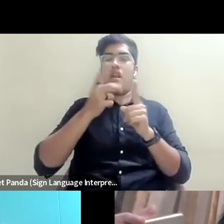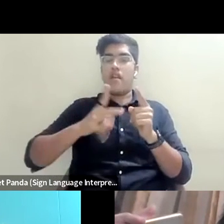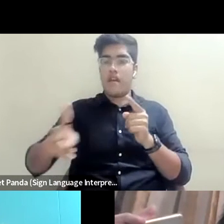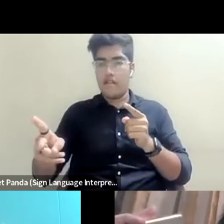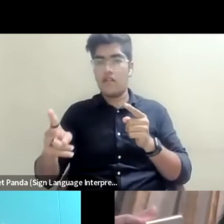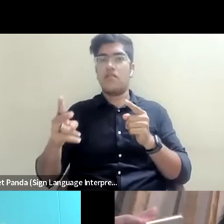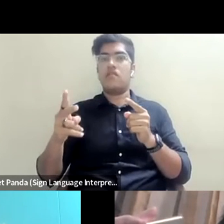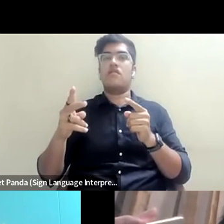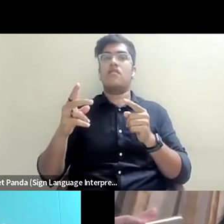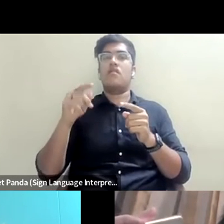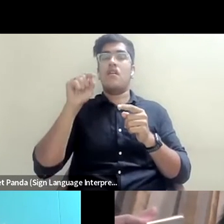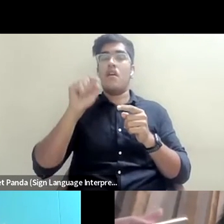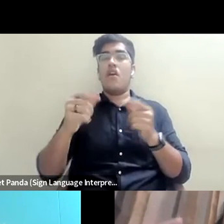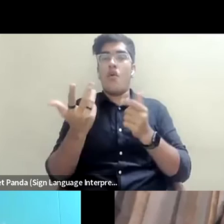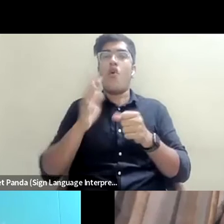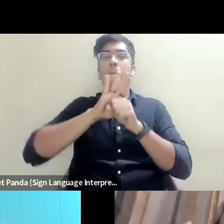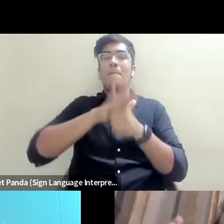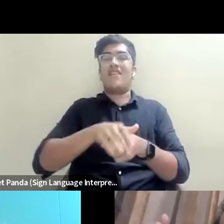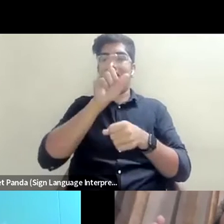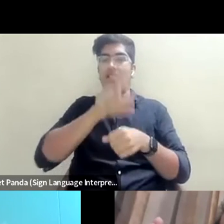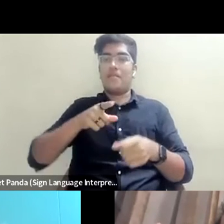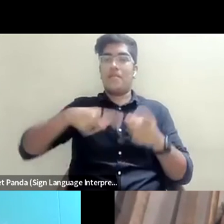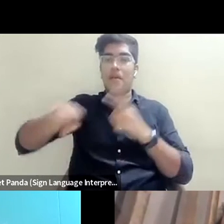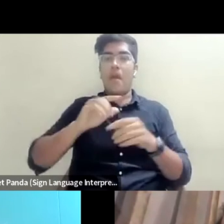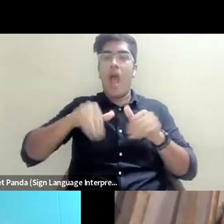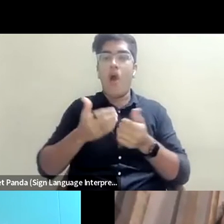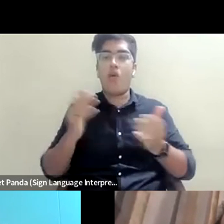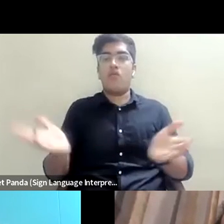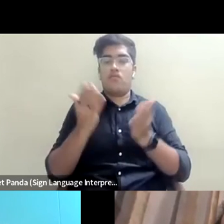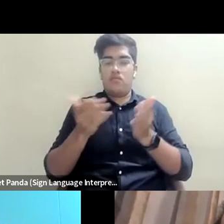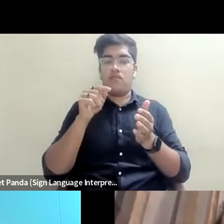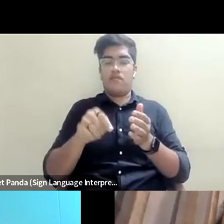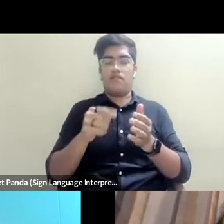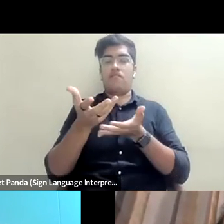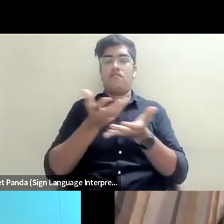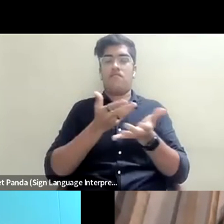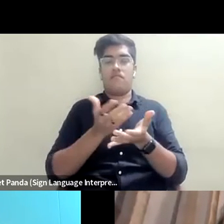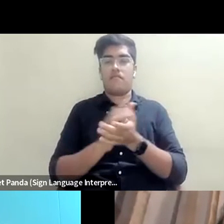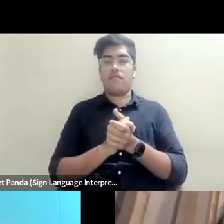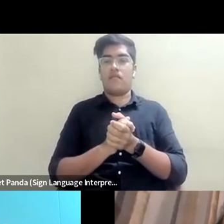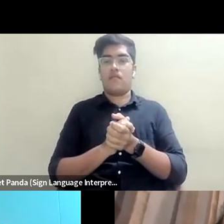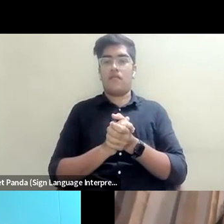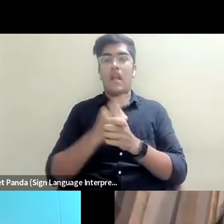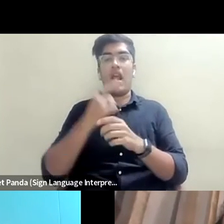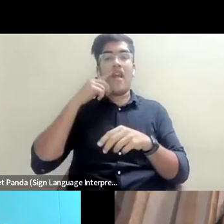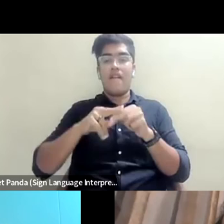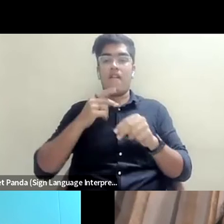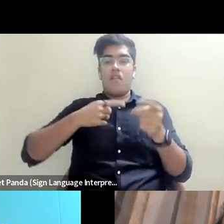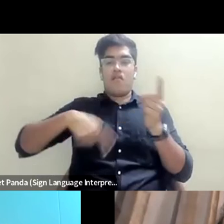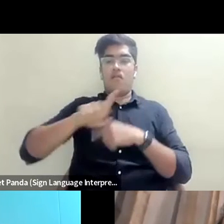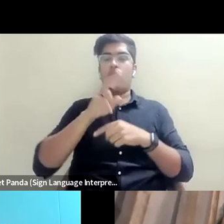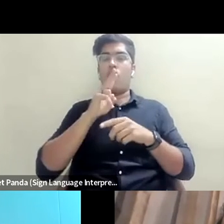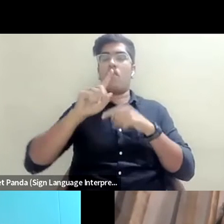vis-a-vis marginalized groups. And naturally, when we talk about inclusion or diversity, mostly we are talking